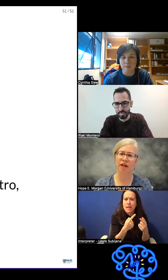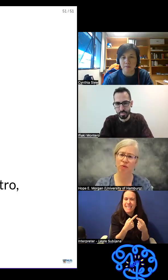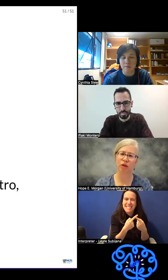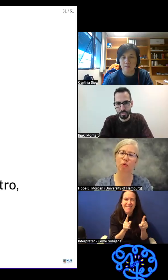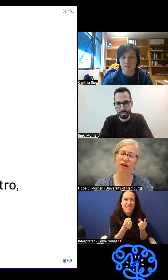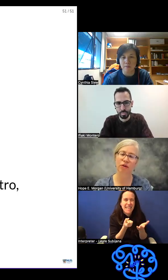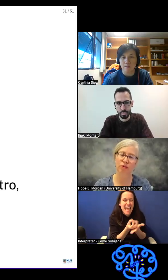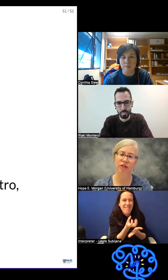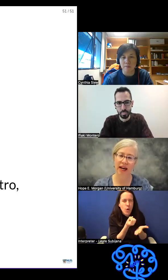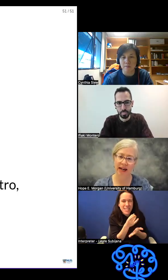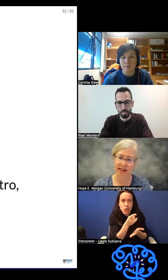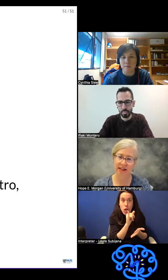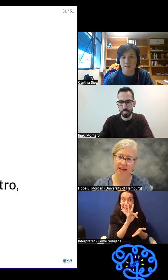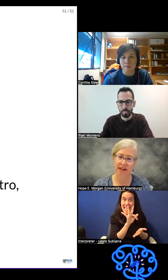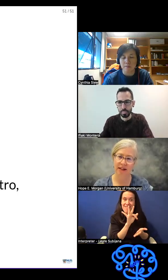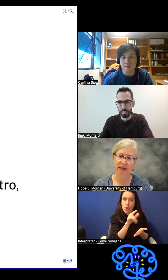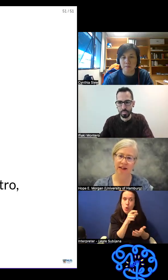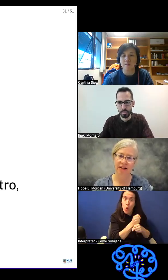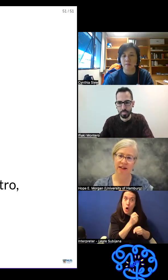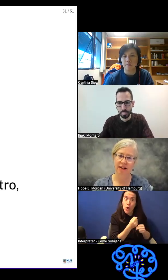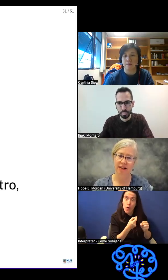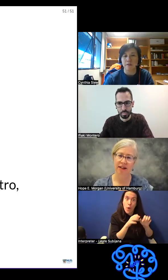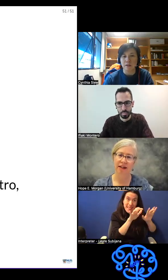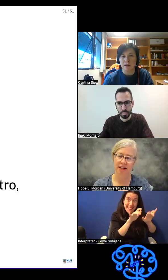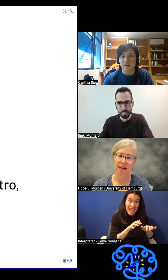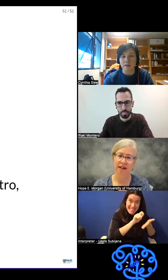information than working through text.